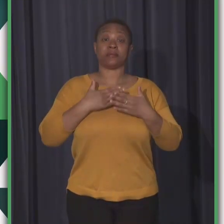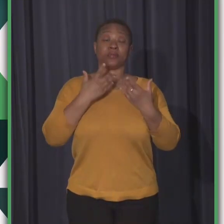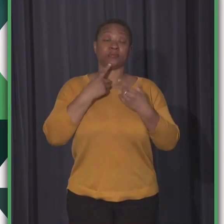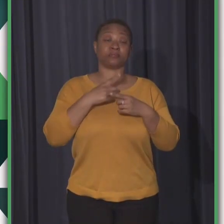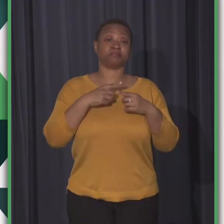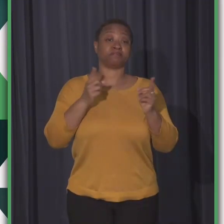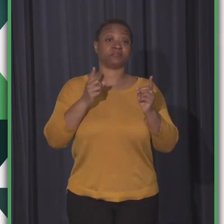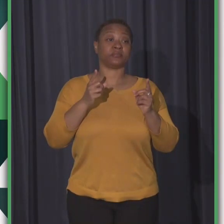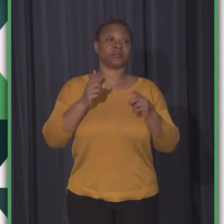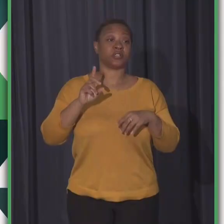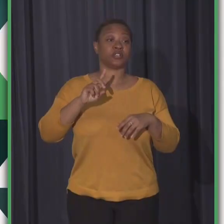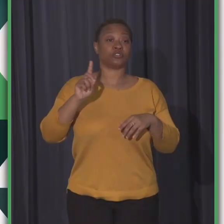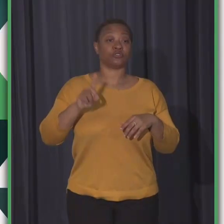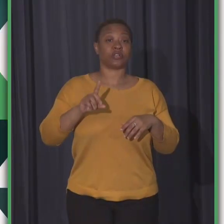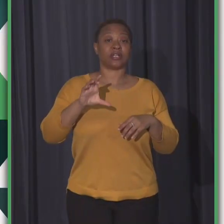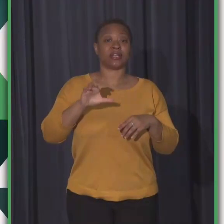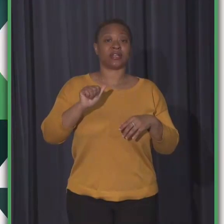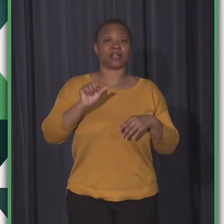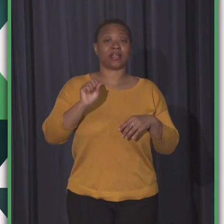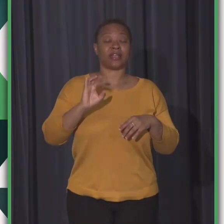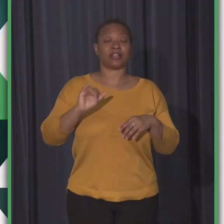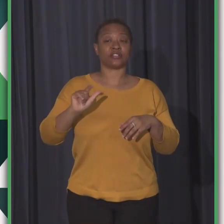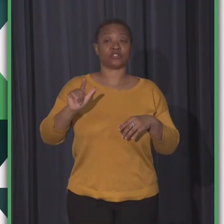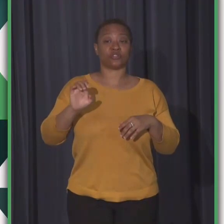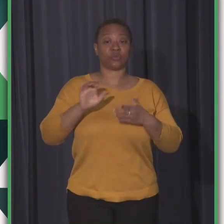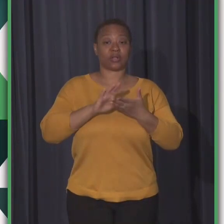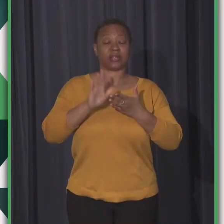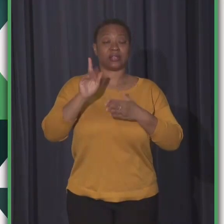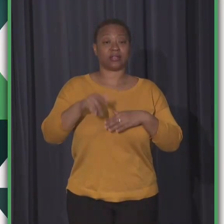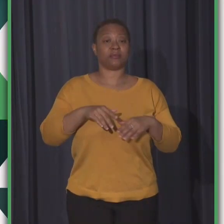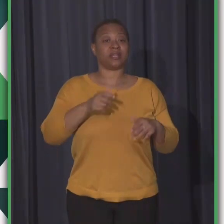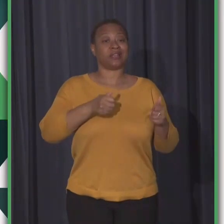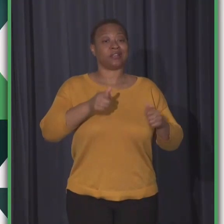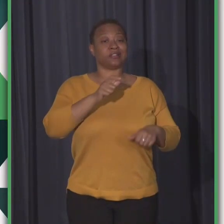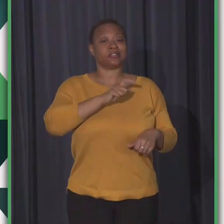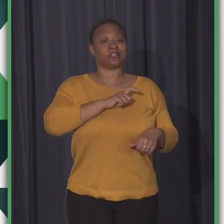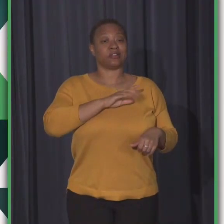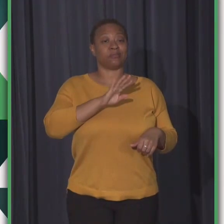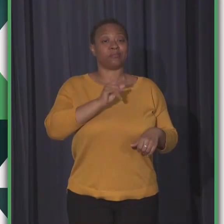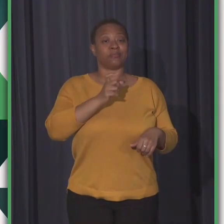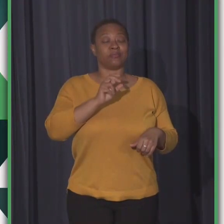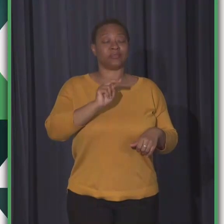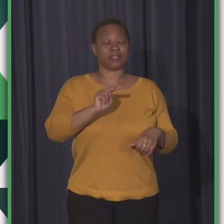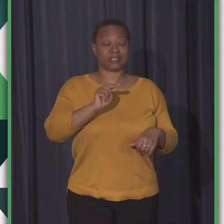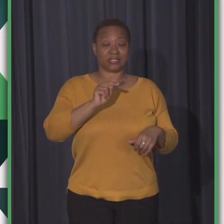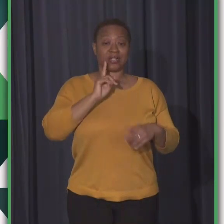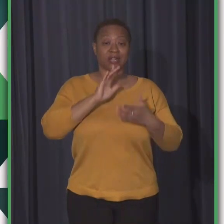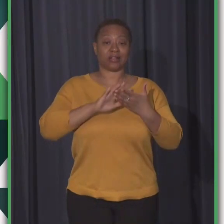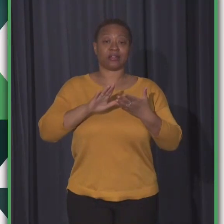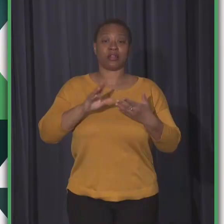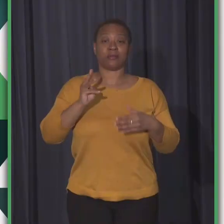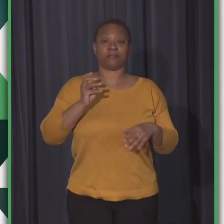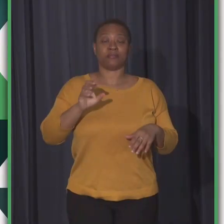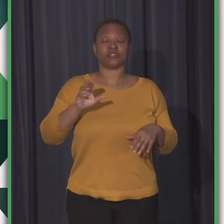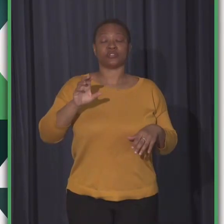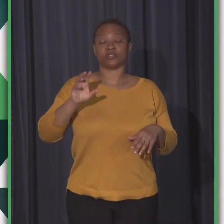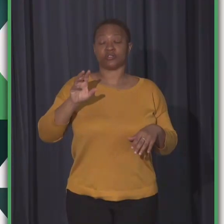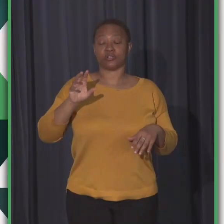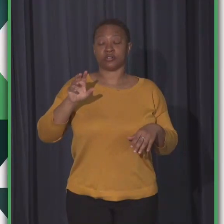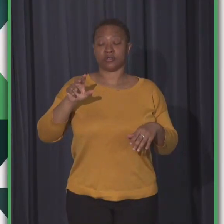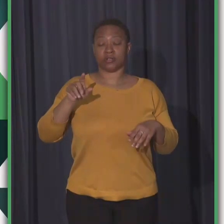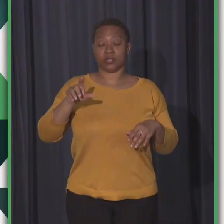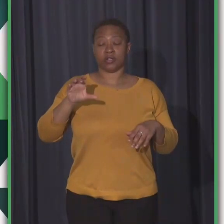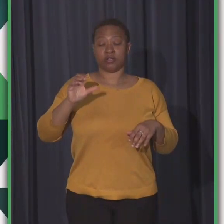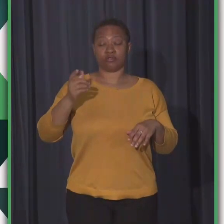on the Detroit Castle cleanup. Over the weekend, Chief Bedison assisted in cleaning up Mr. Brooks's property on Detroit's east side.